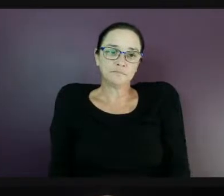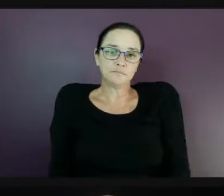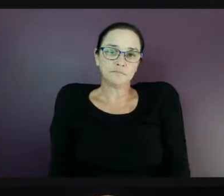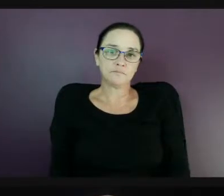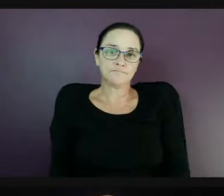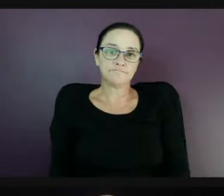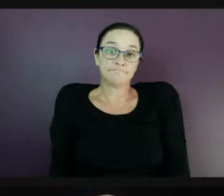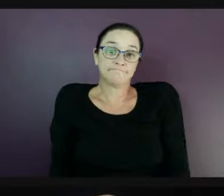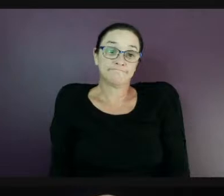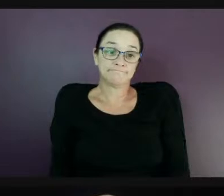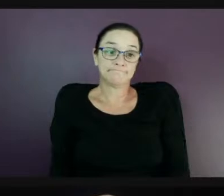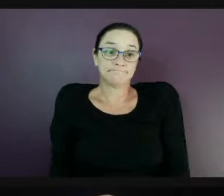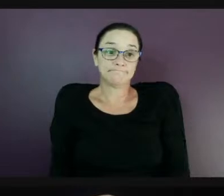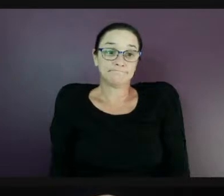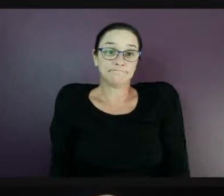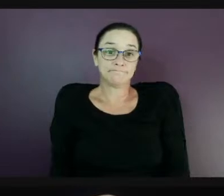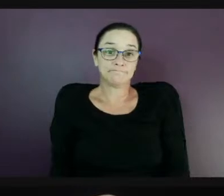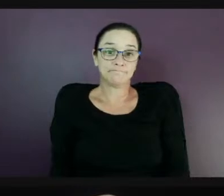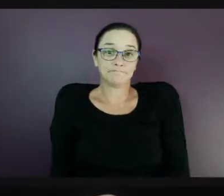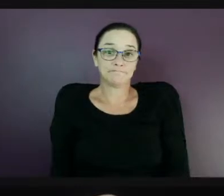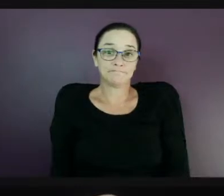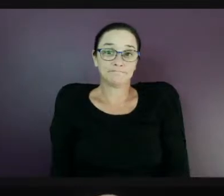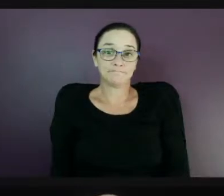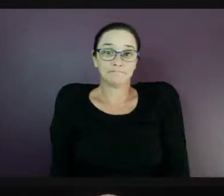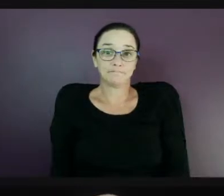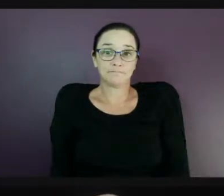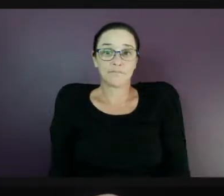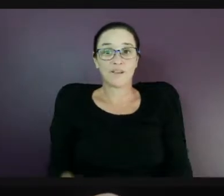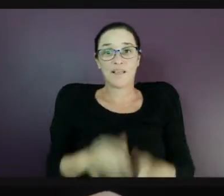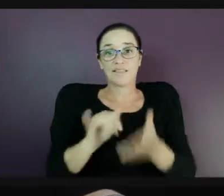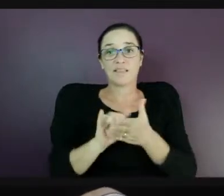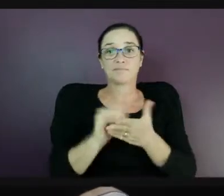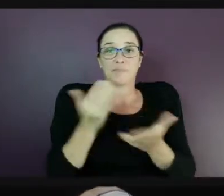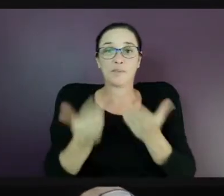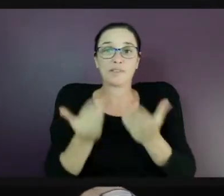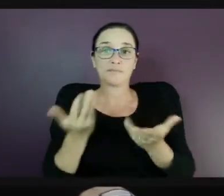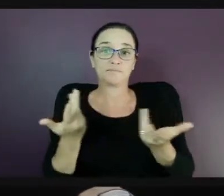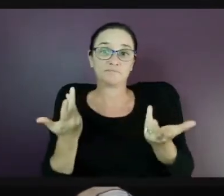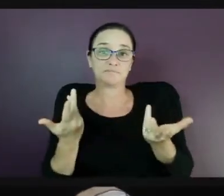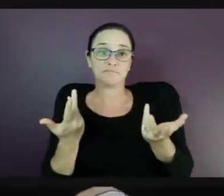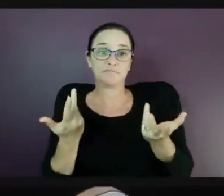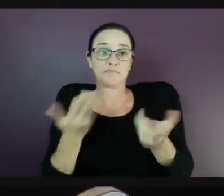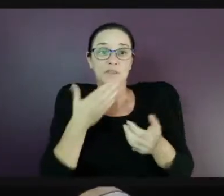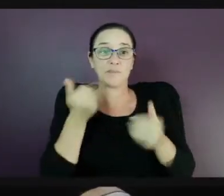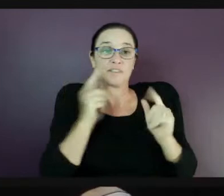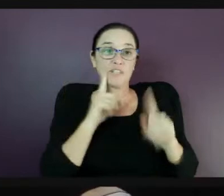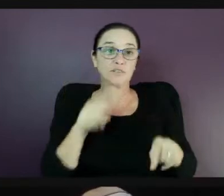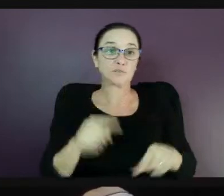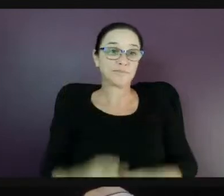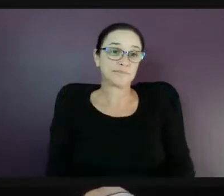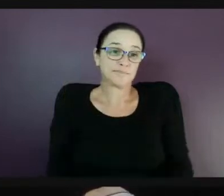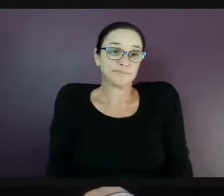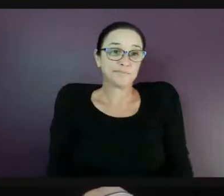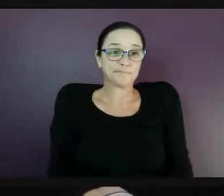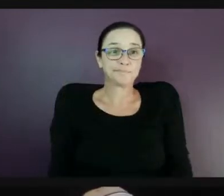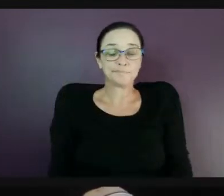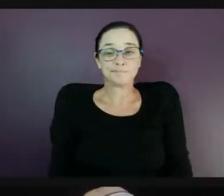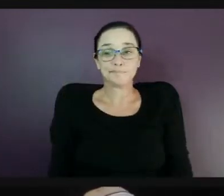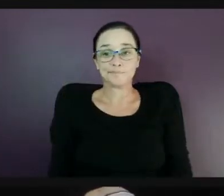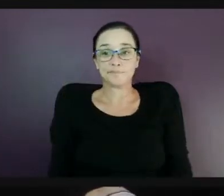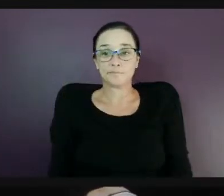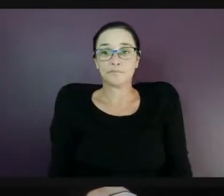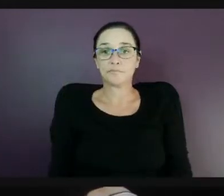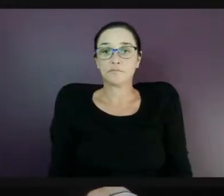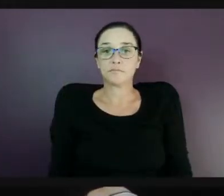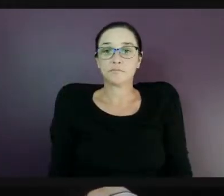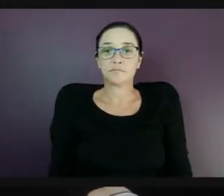So yeah, that's maybe the best answer there. Take a long time. Yeah. Well,